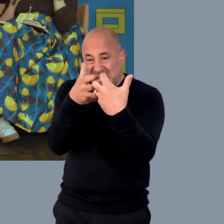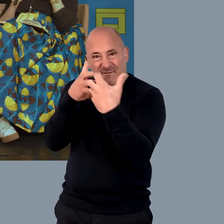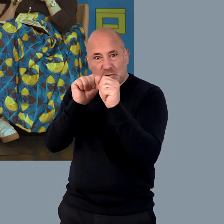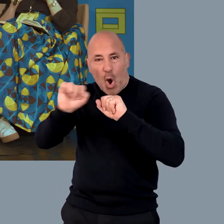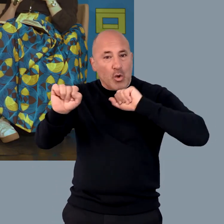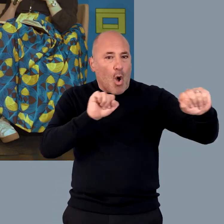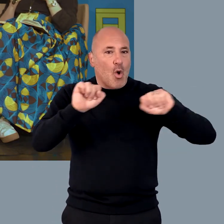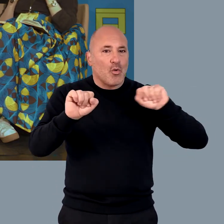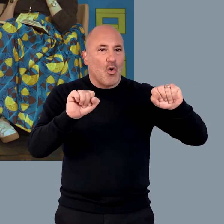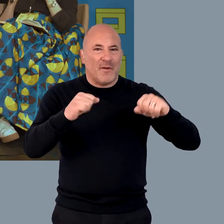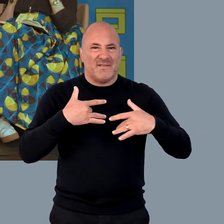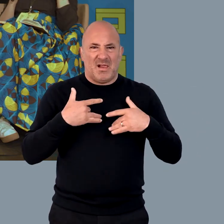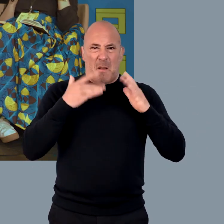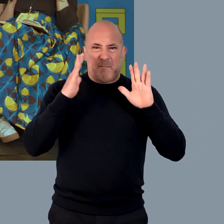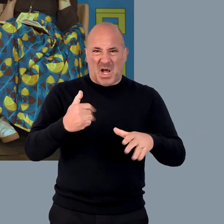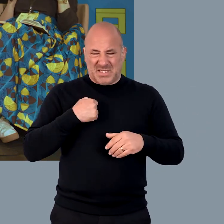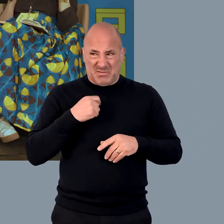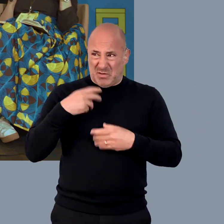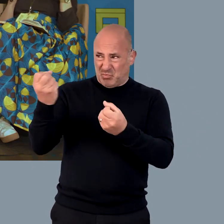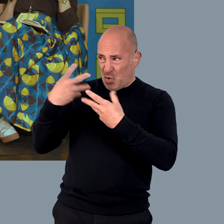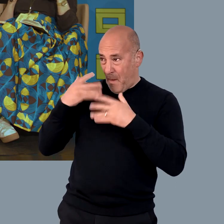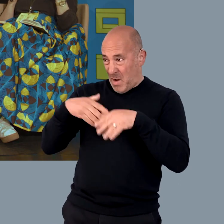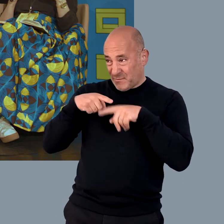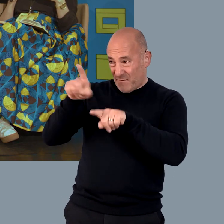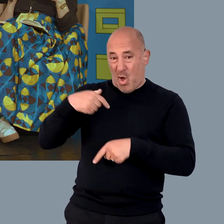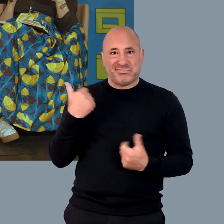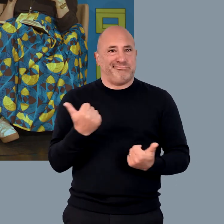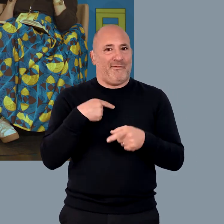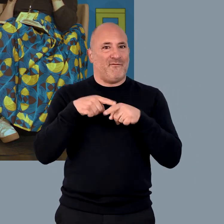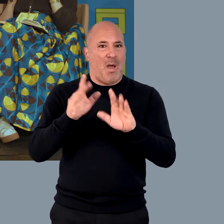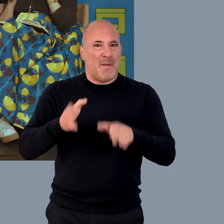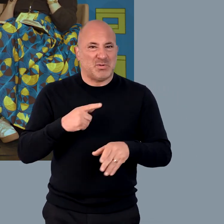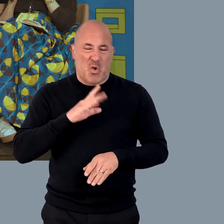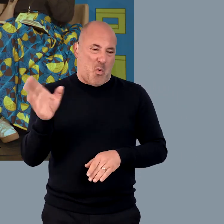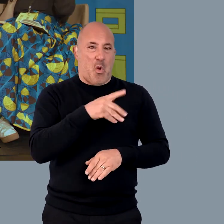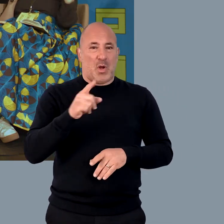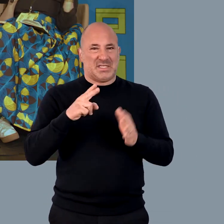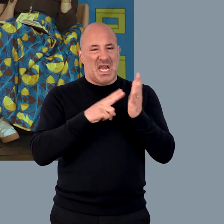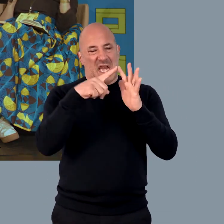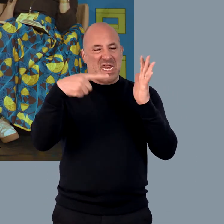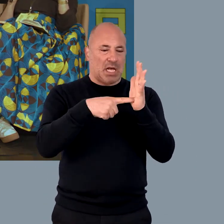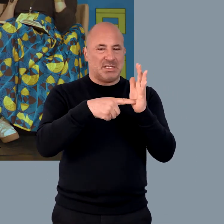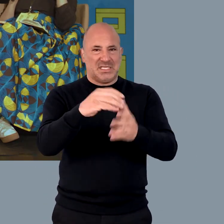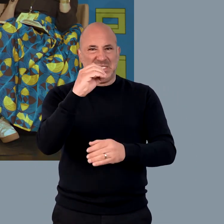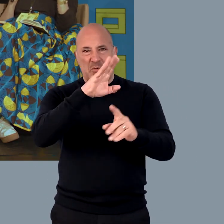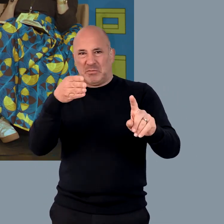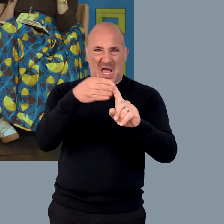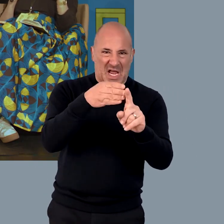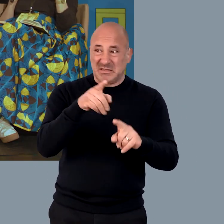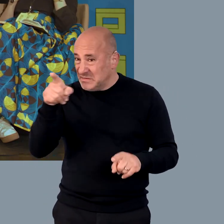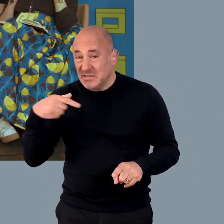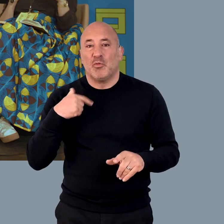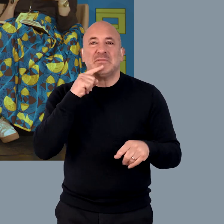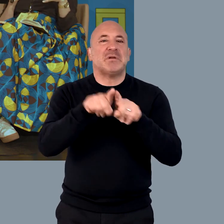it's very tailored. You don't feel like obliged to do it in a way that you've been told to do it, or because everyone has a net zero target, that's what we're going